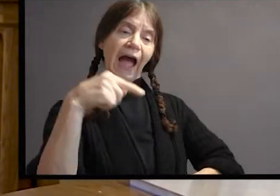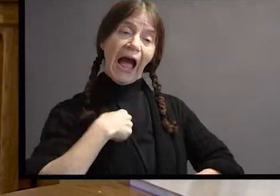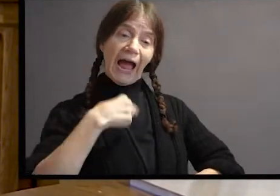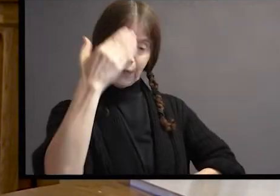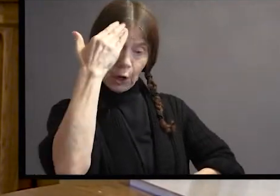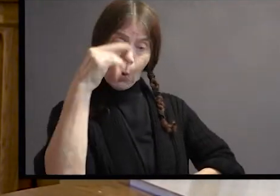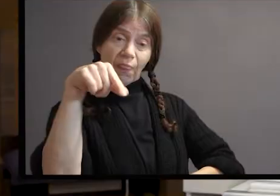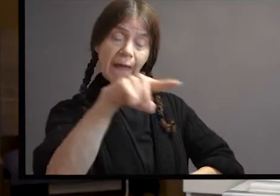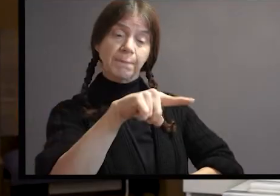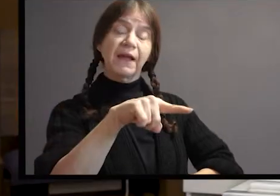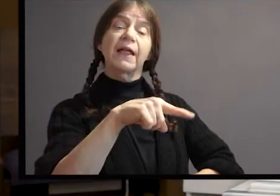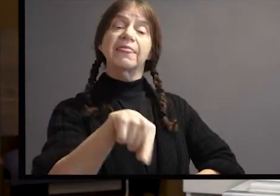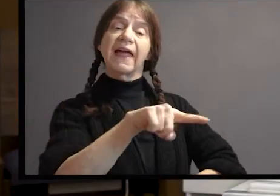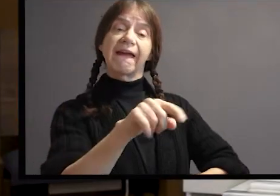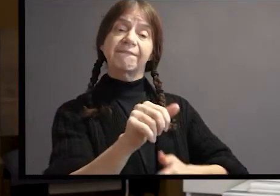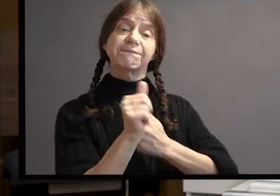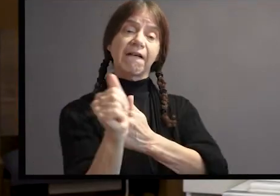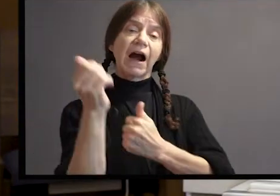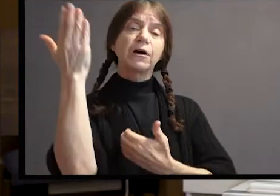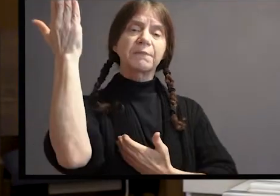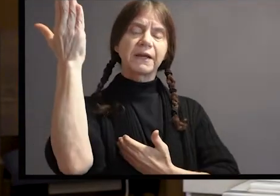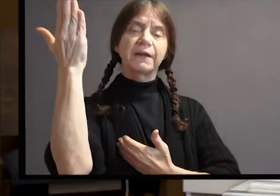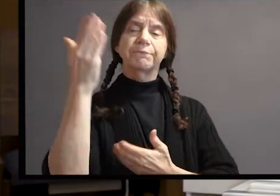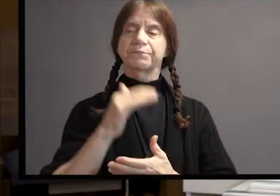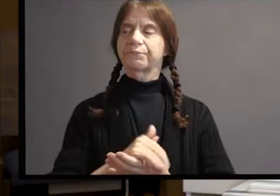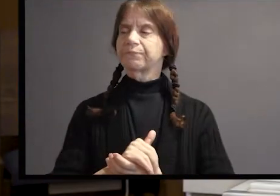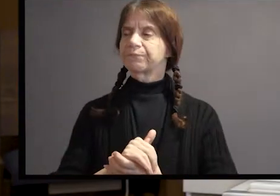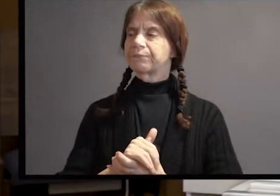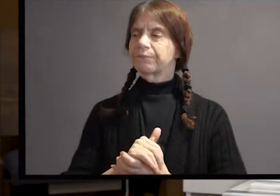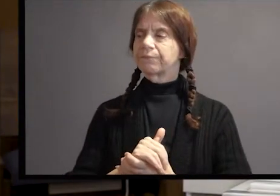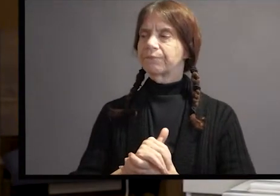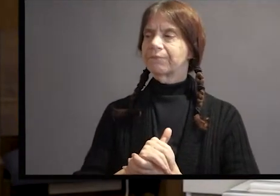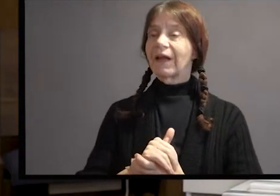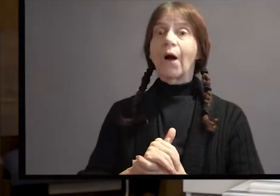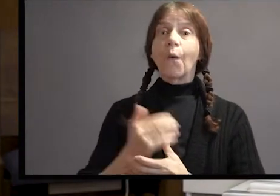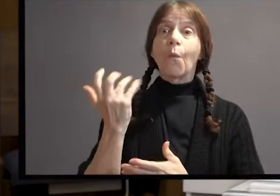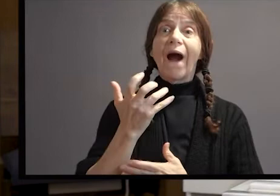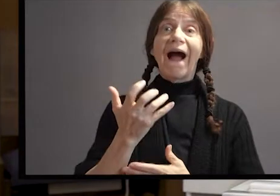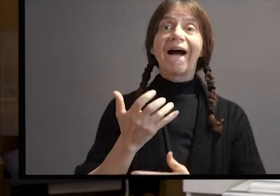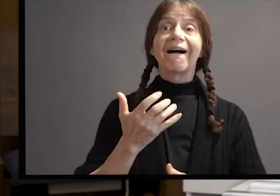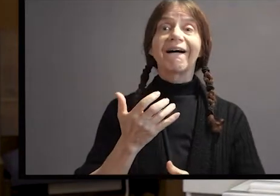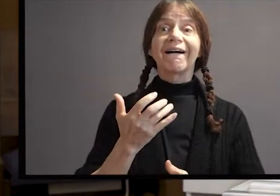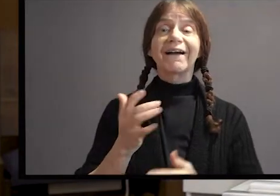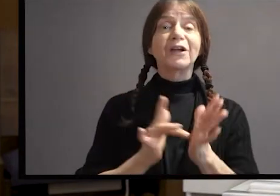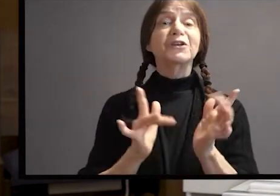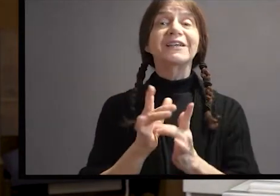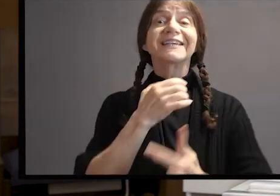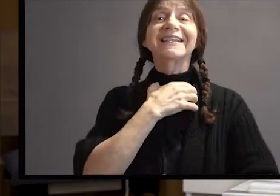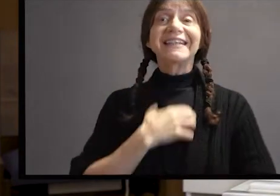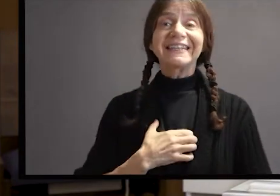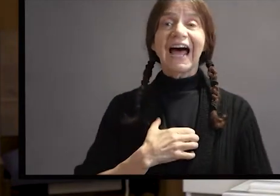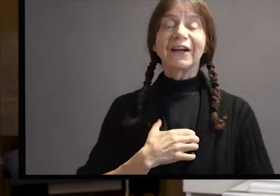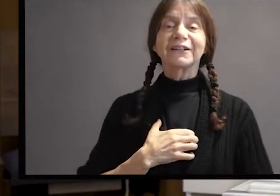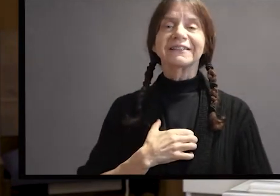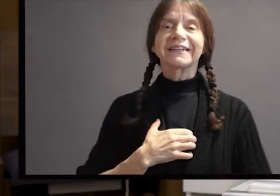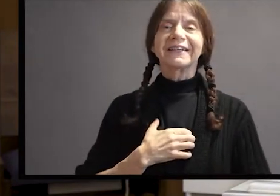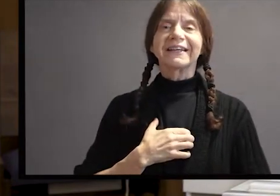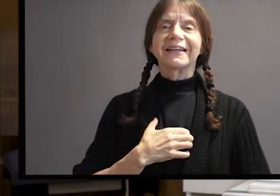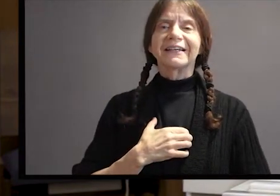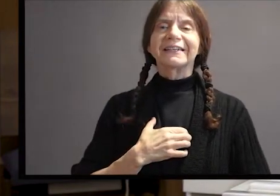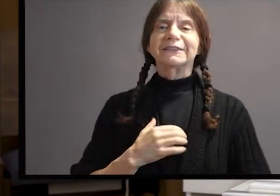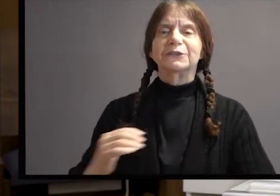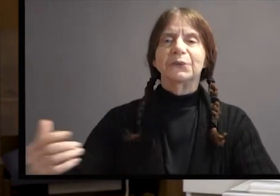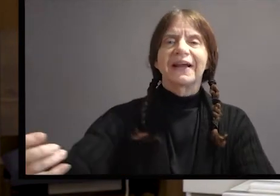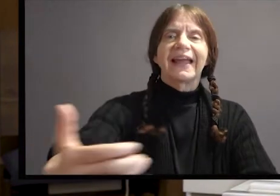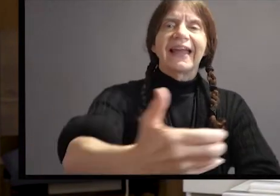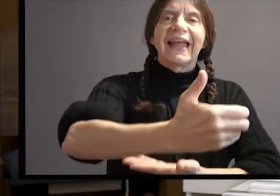me. He's telling you that he desires to gather you into his arms,